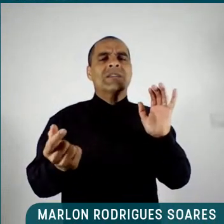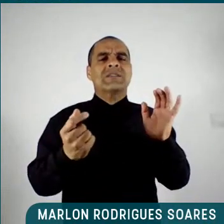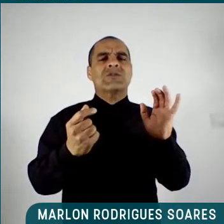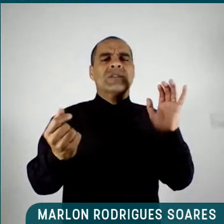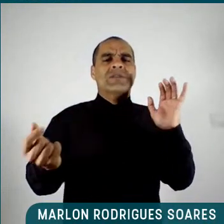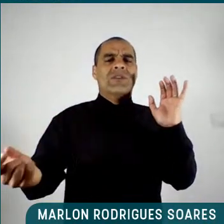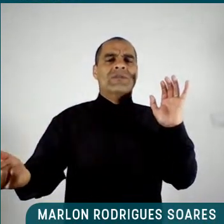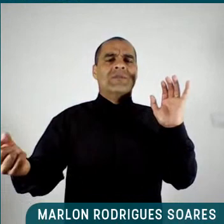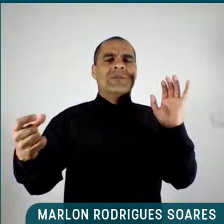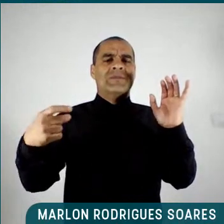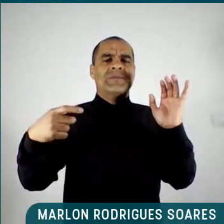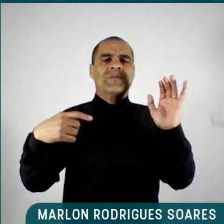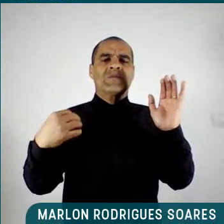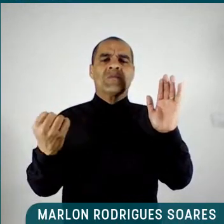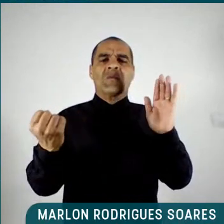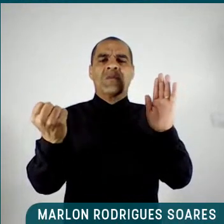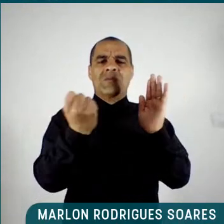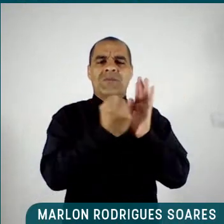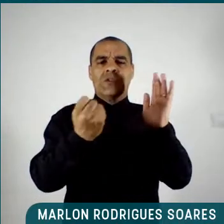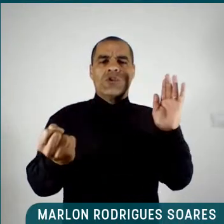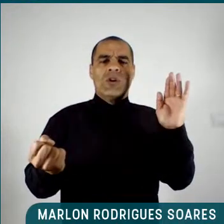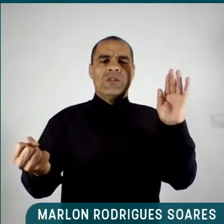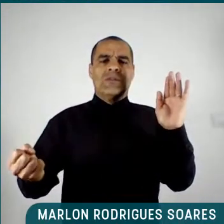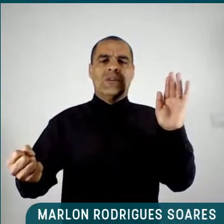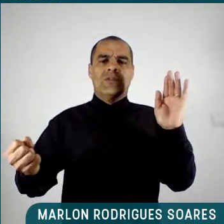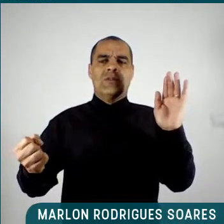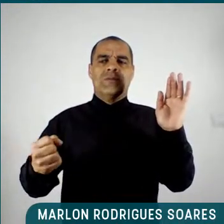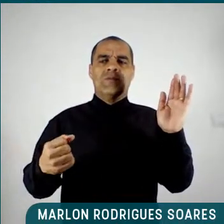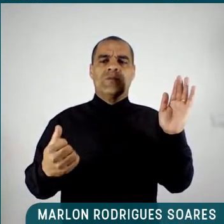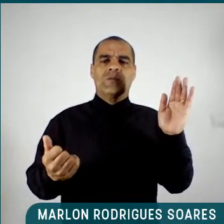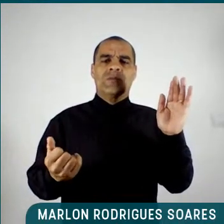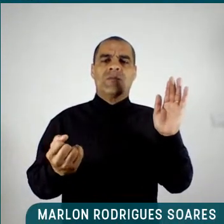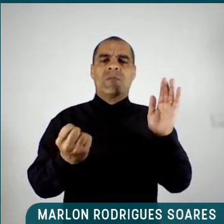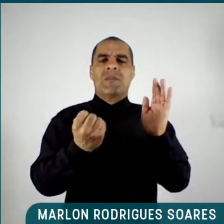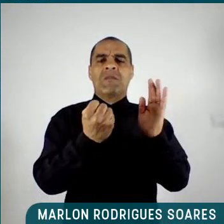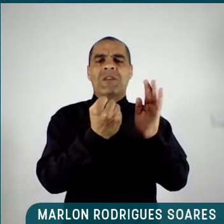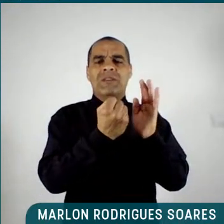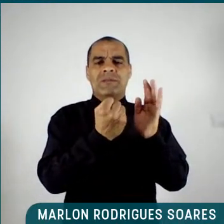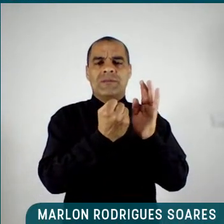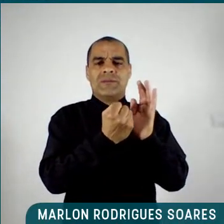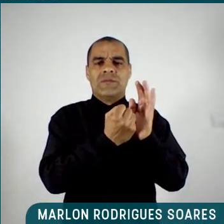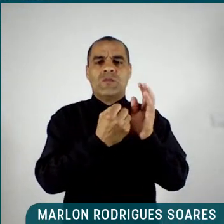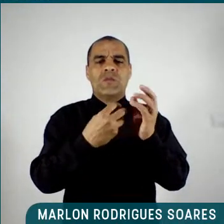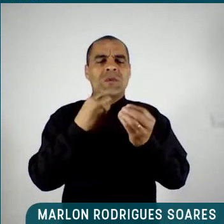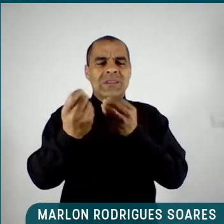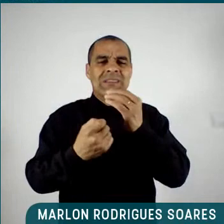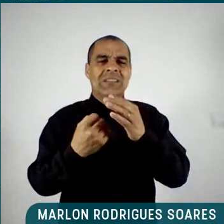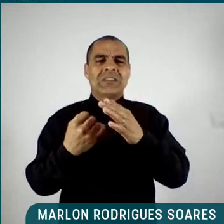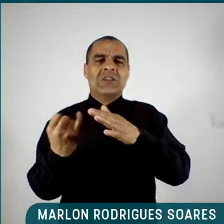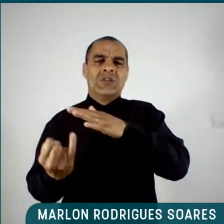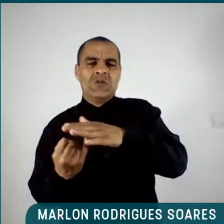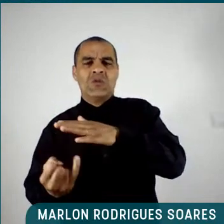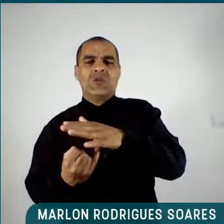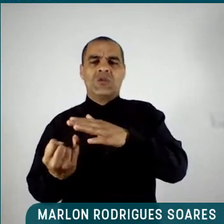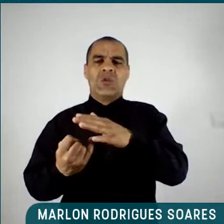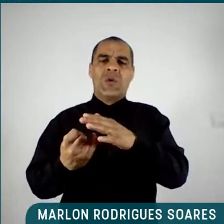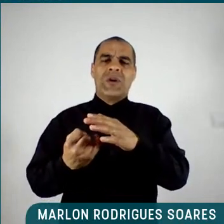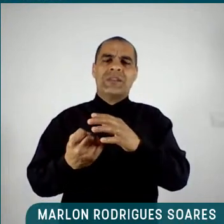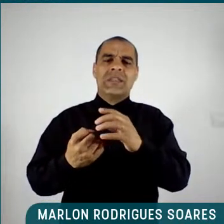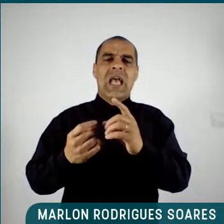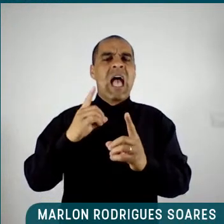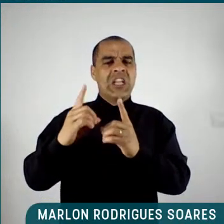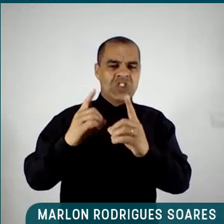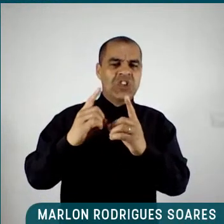in exogenic shocks, we have to think in terms of how the current situations, the